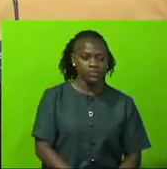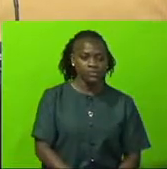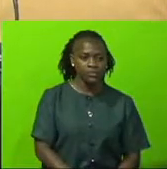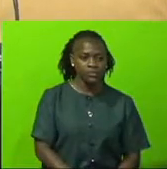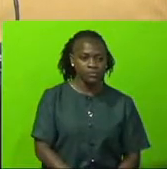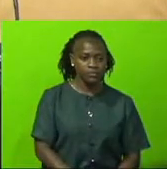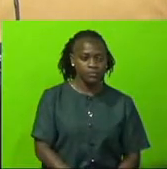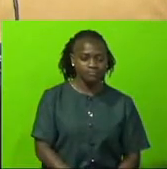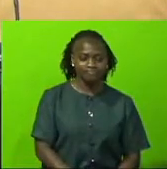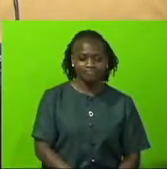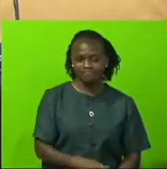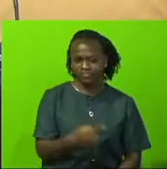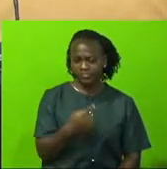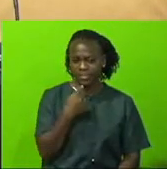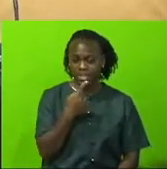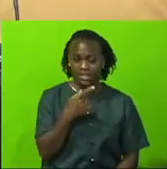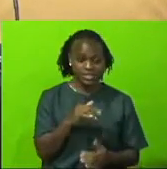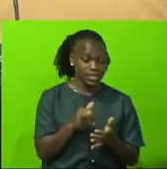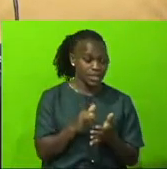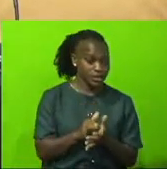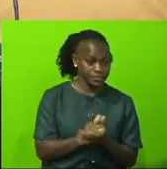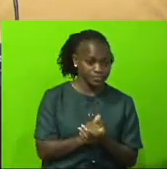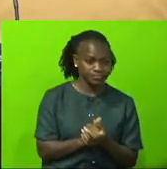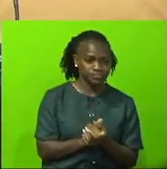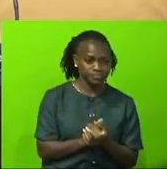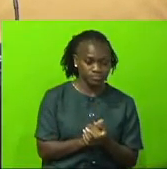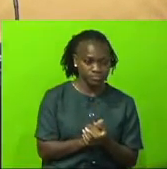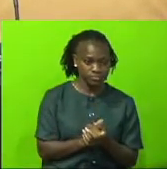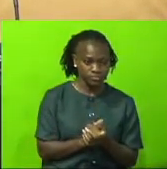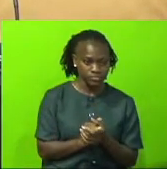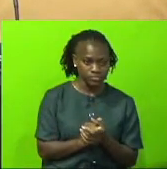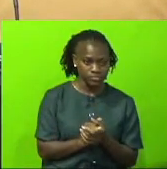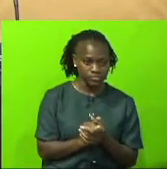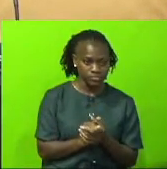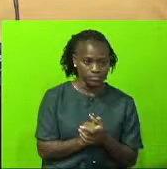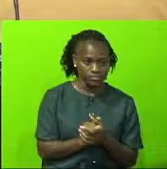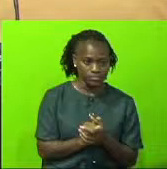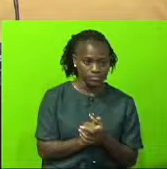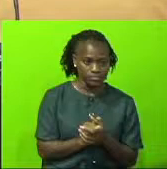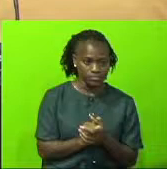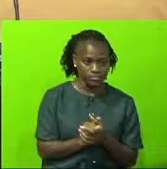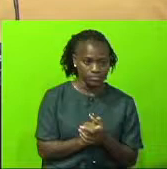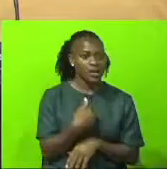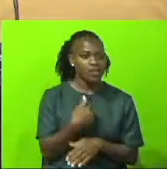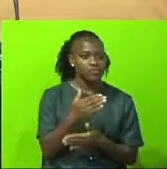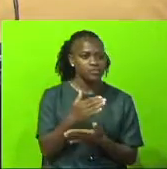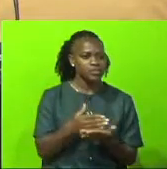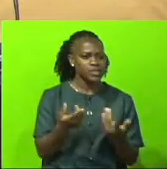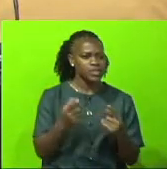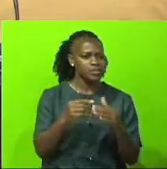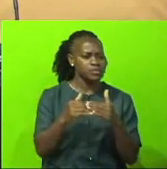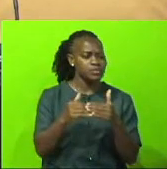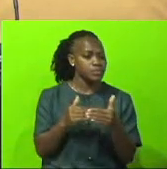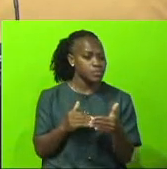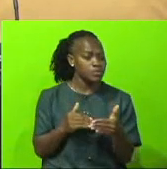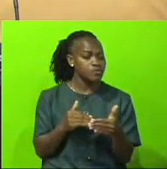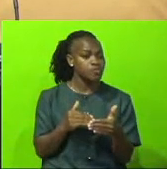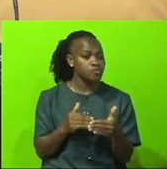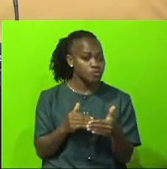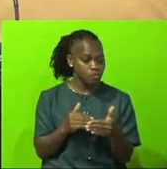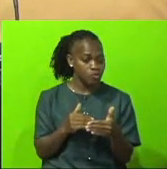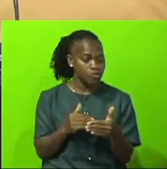he argues that there is a precedence in the matter he has